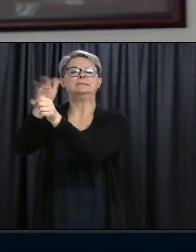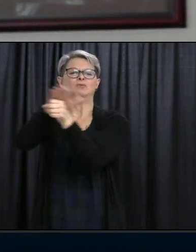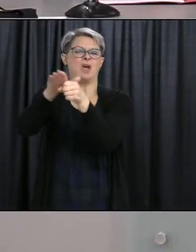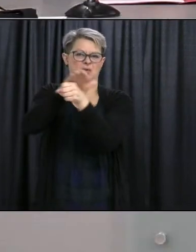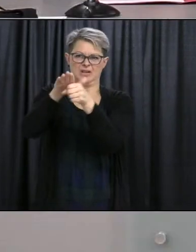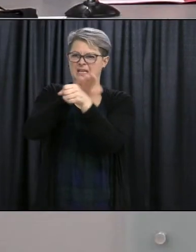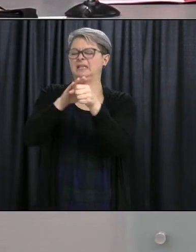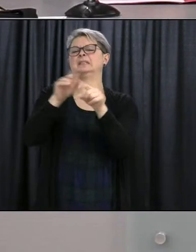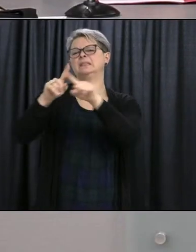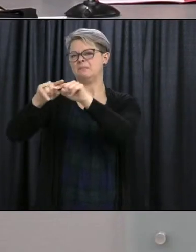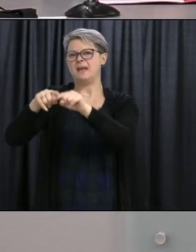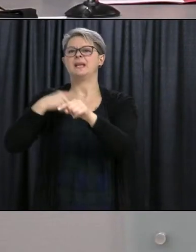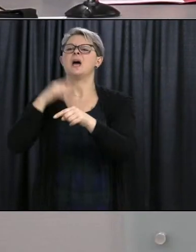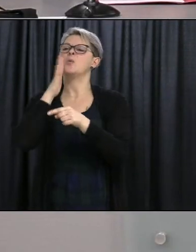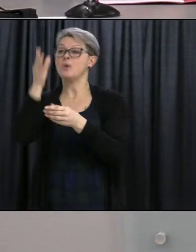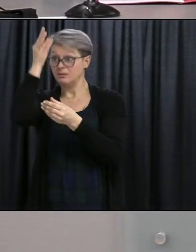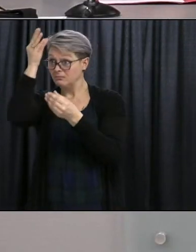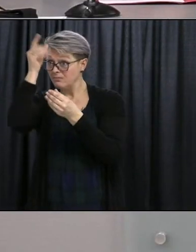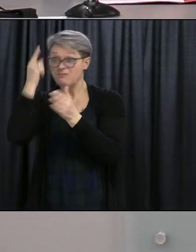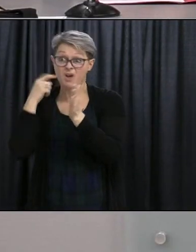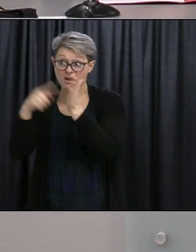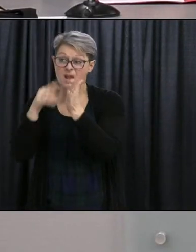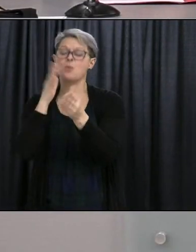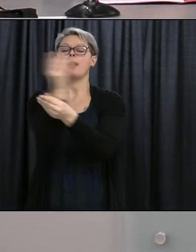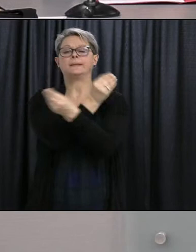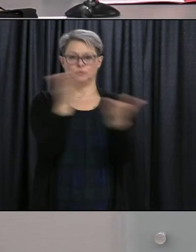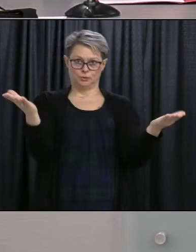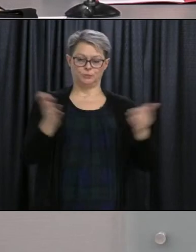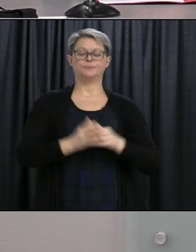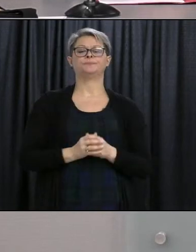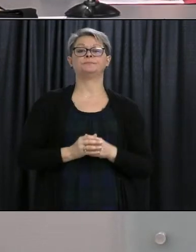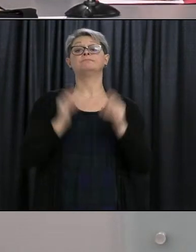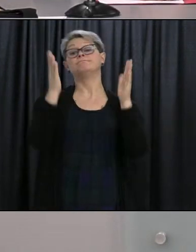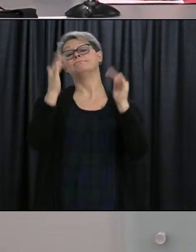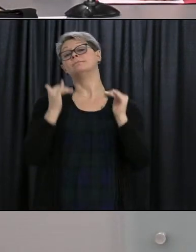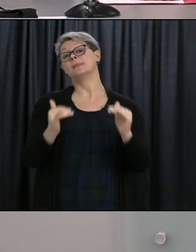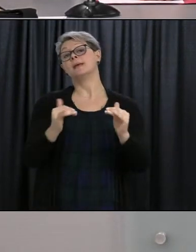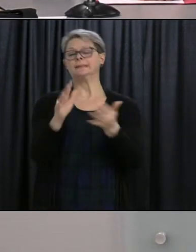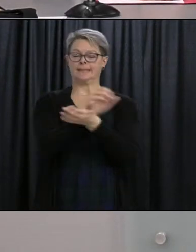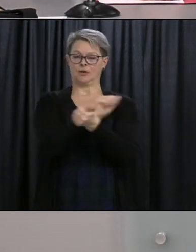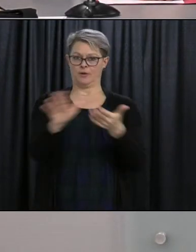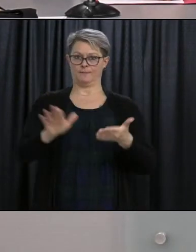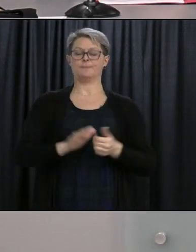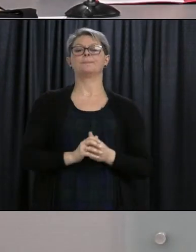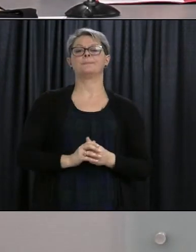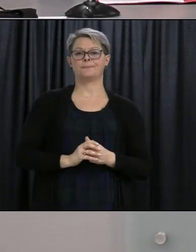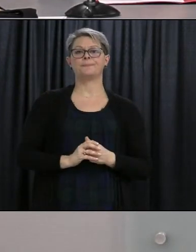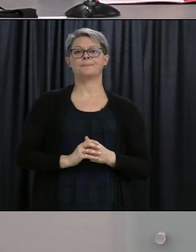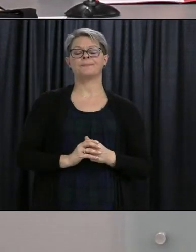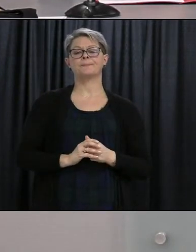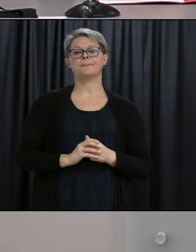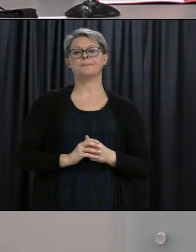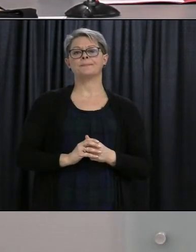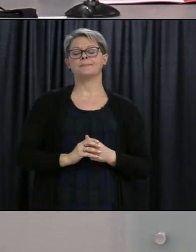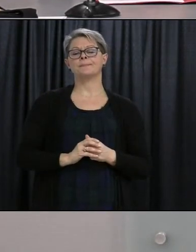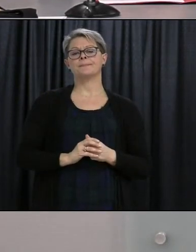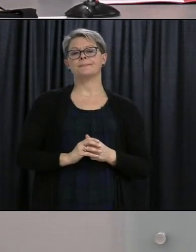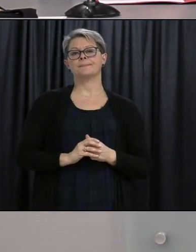Thank you. Our next questions are from Peter Jackson with The Telegram. Please go ahead.